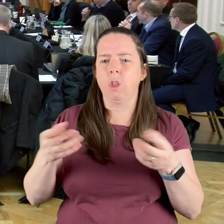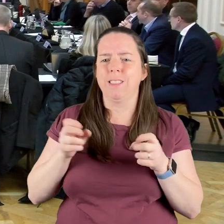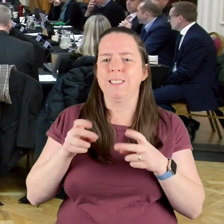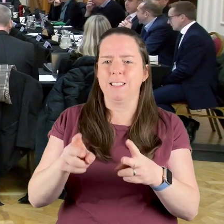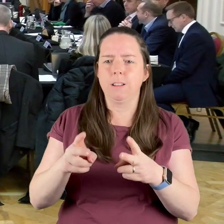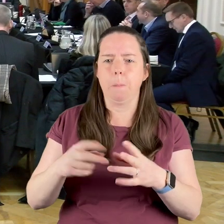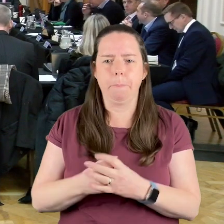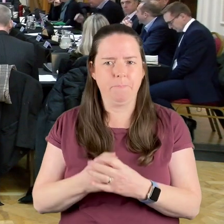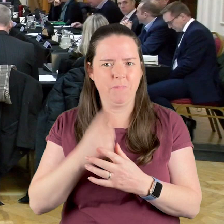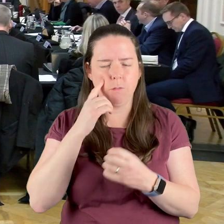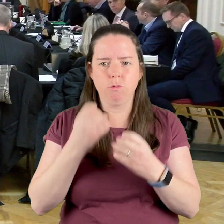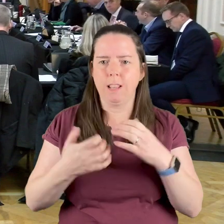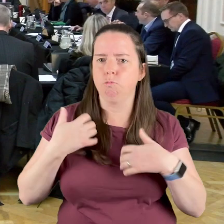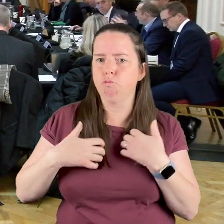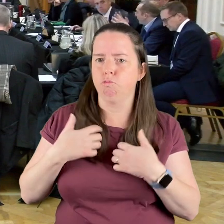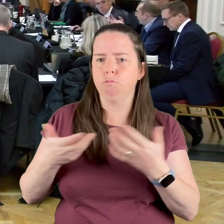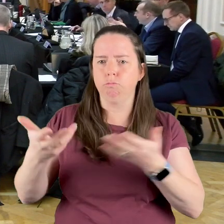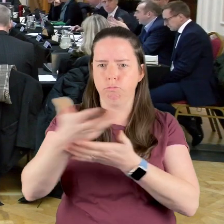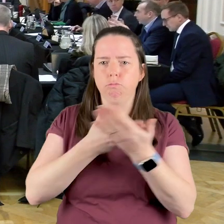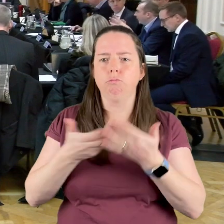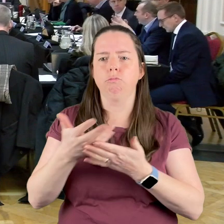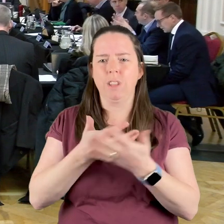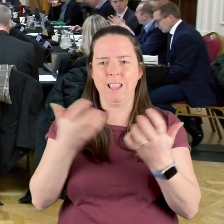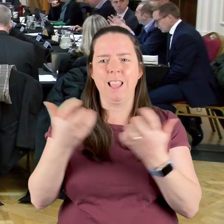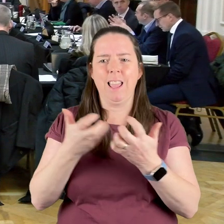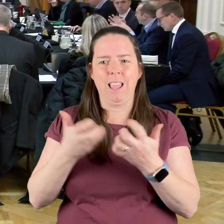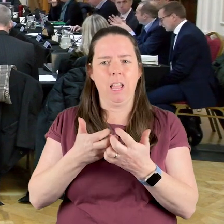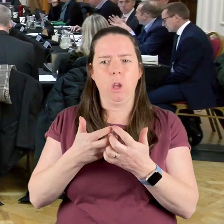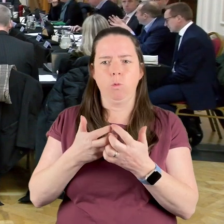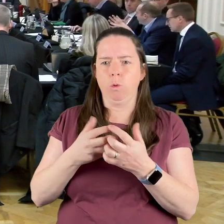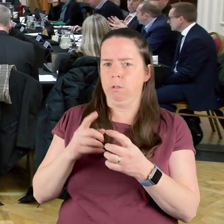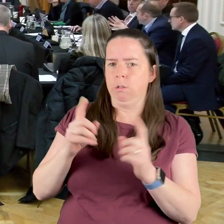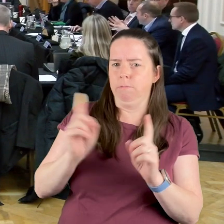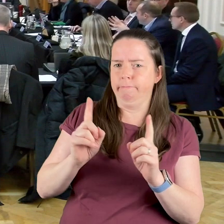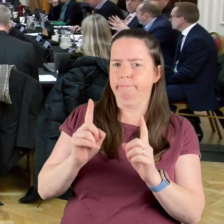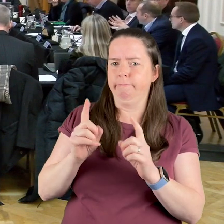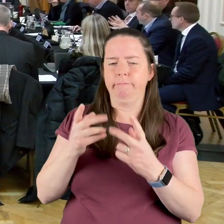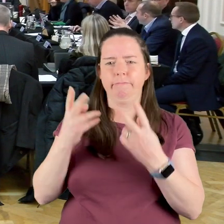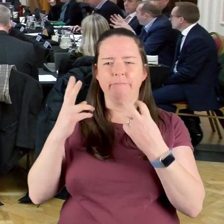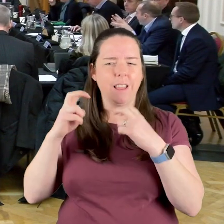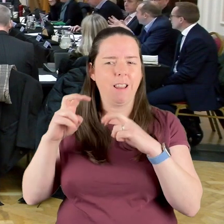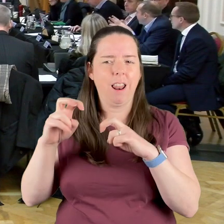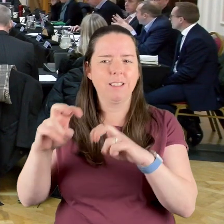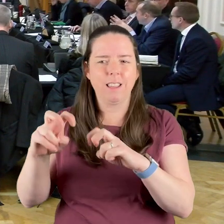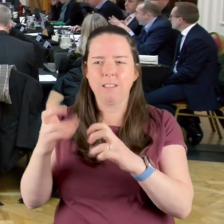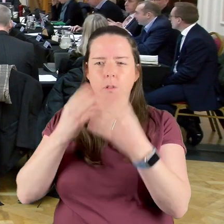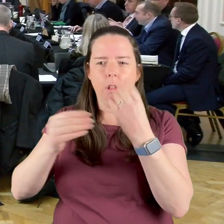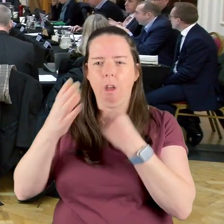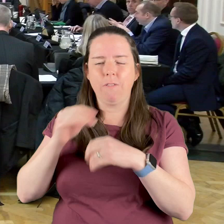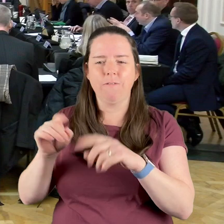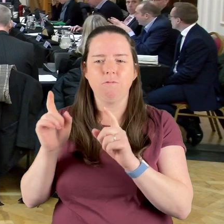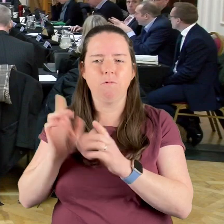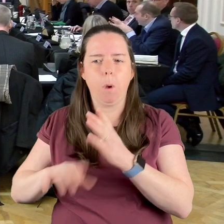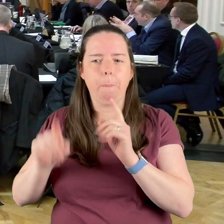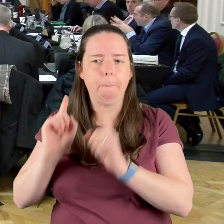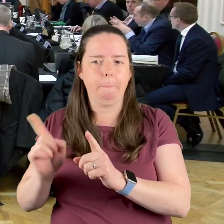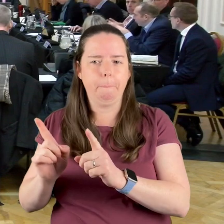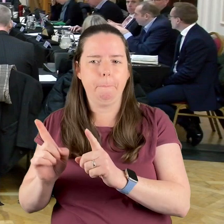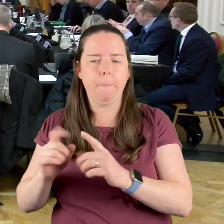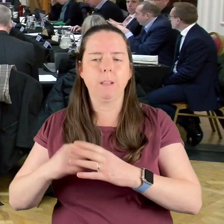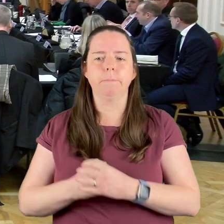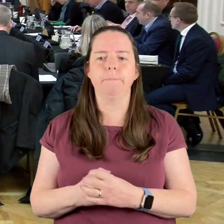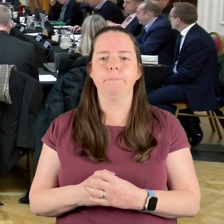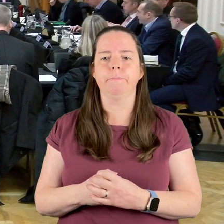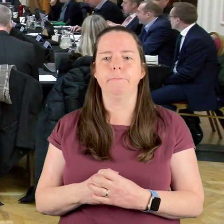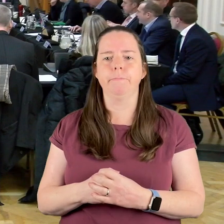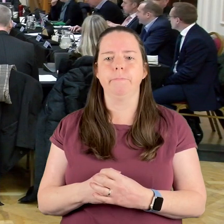allocate resources as a system. And I think it'd be really interesting for us to have a discussion about, you know, how we get the best of what will be much